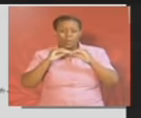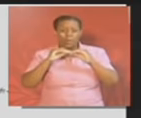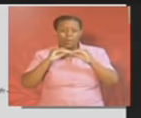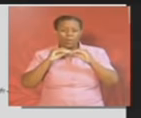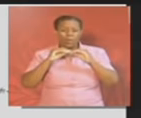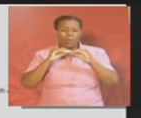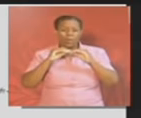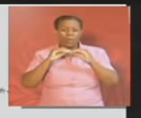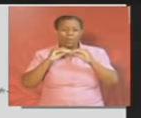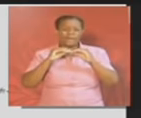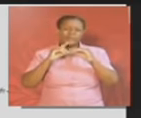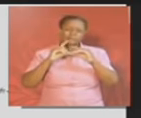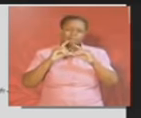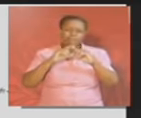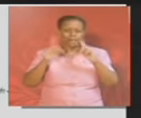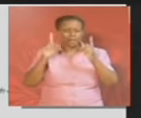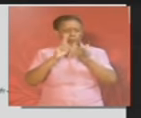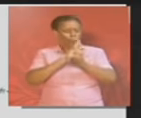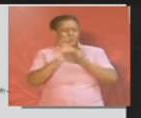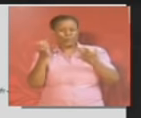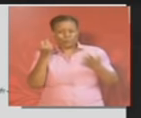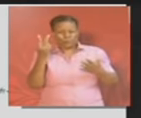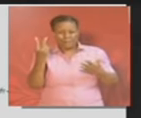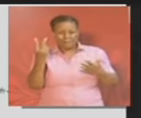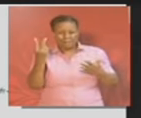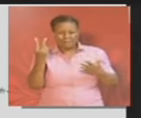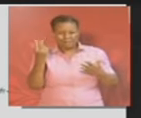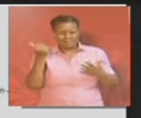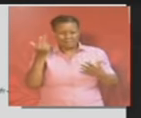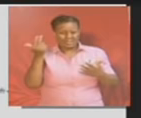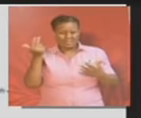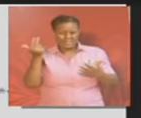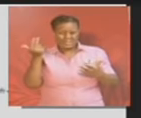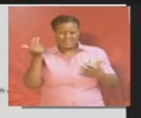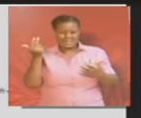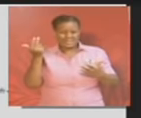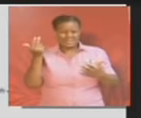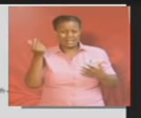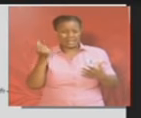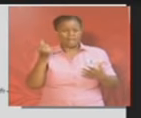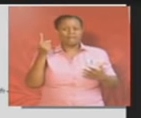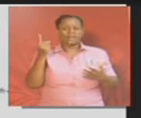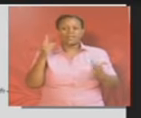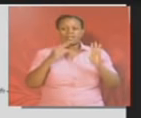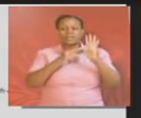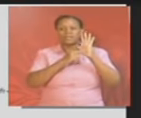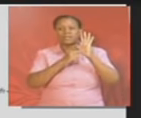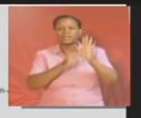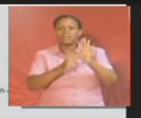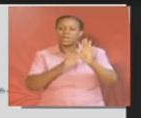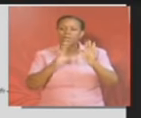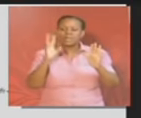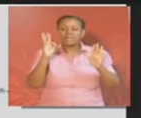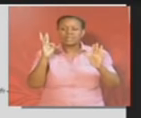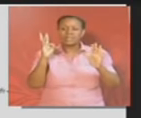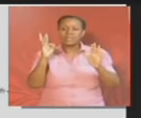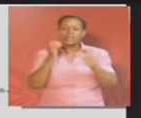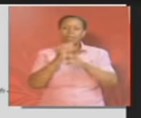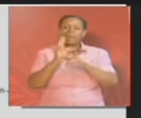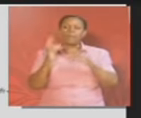13, 11 of these clusters recorded either 6 or more cases per